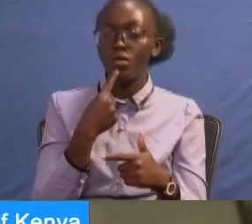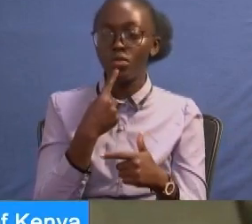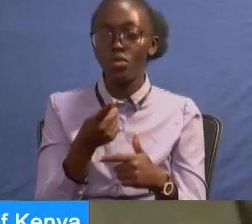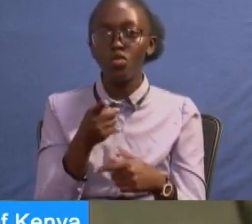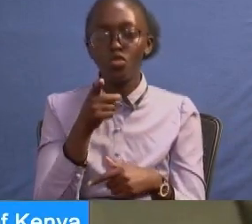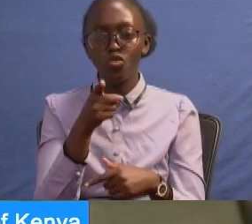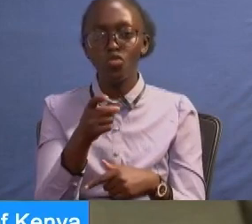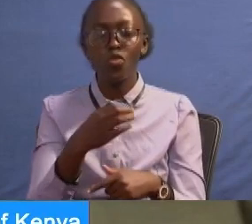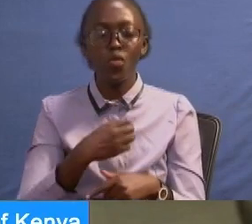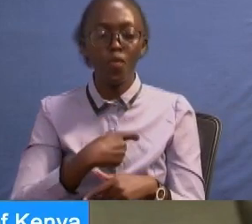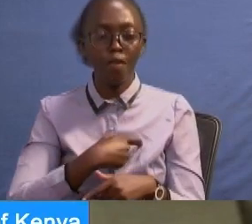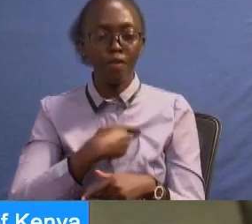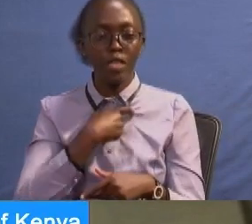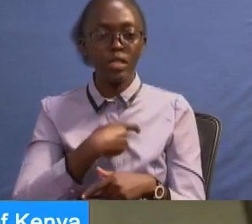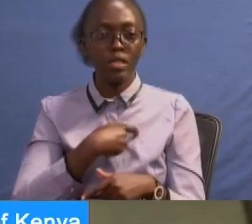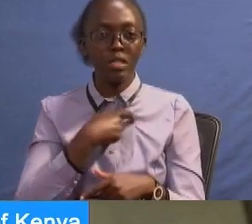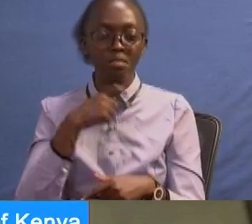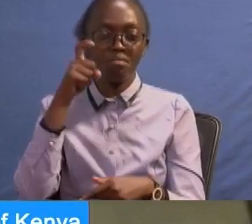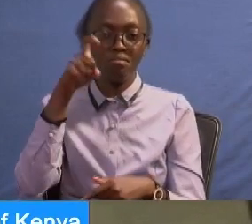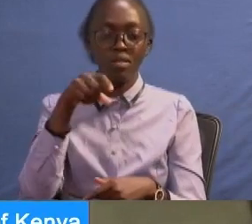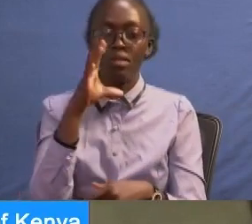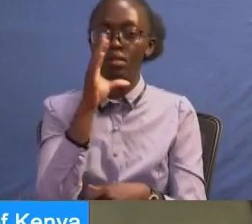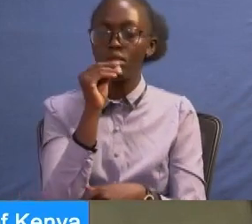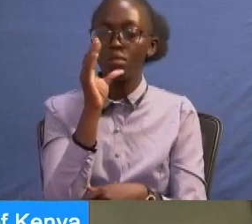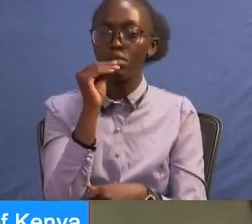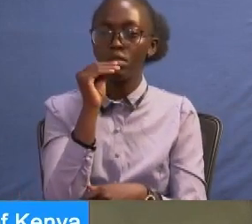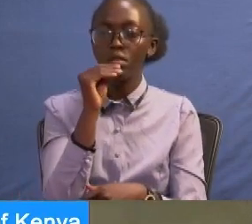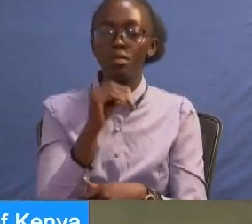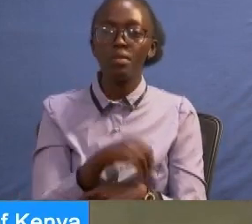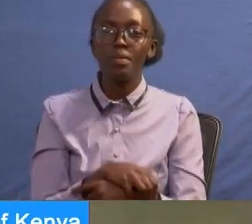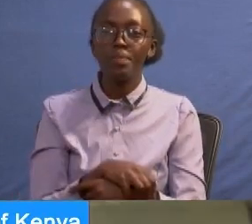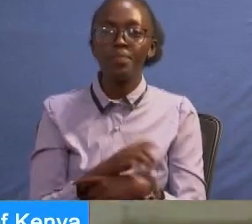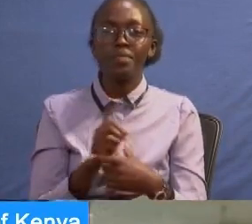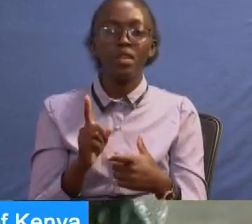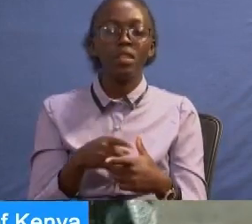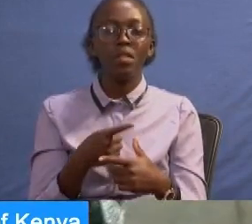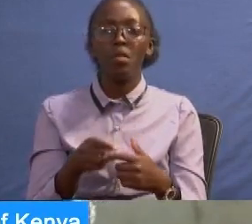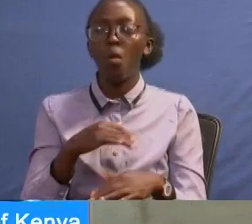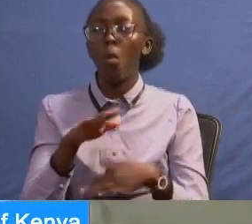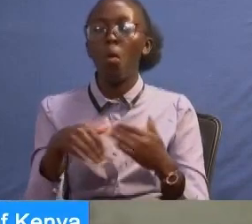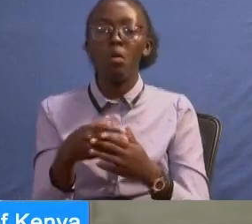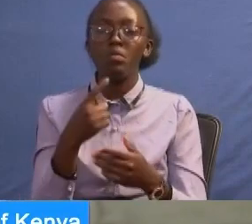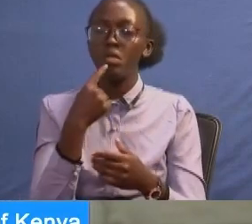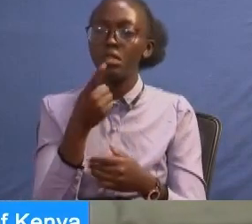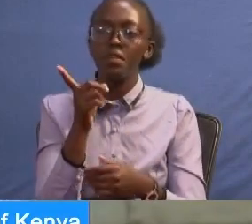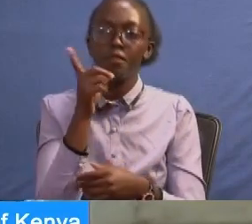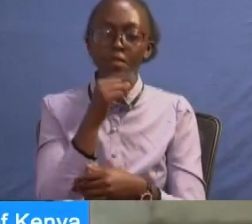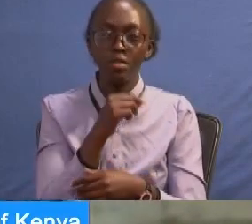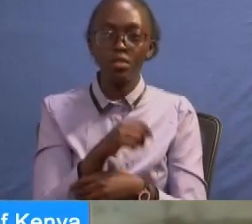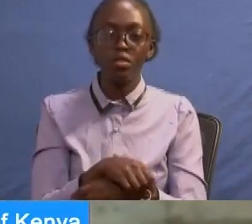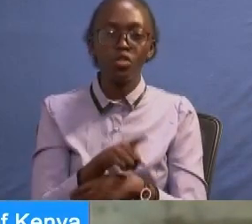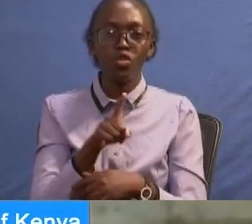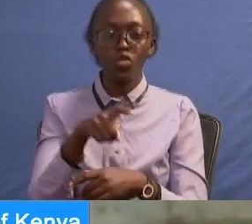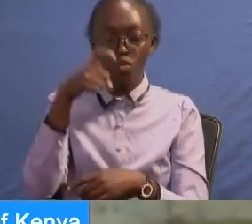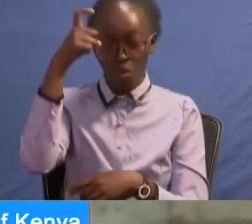guest of honor, you must speak. And all have been said. You could just as well be wise